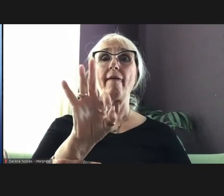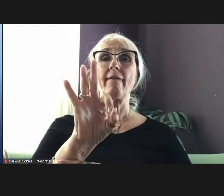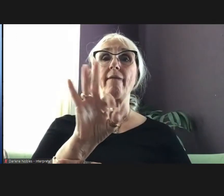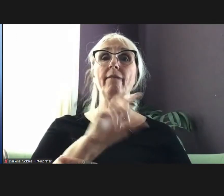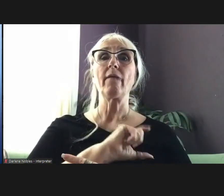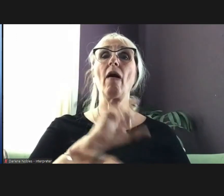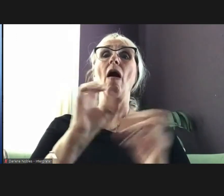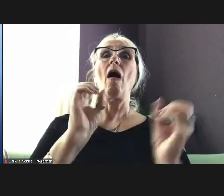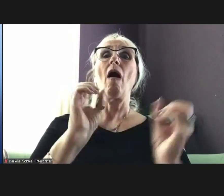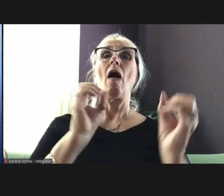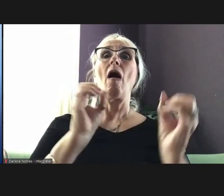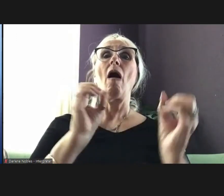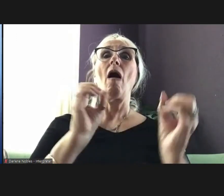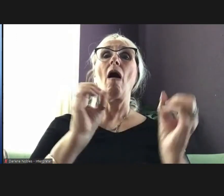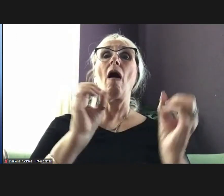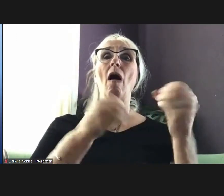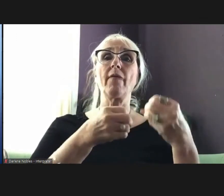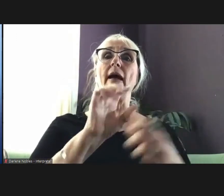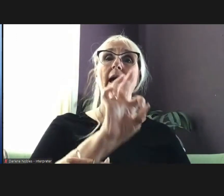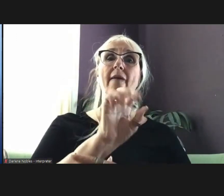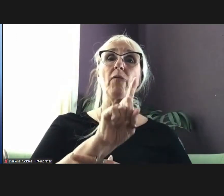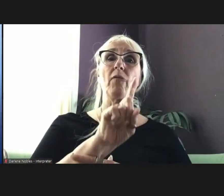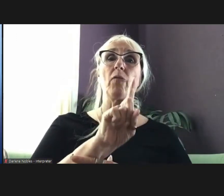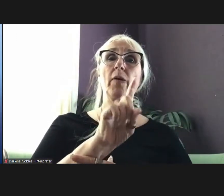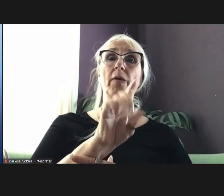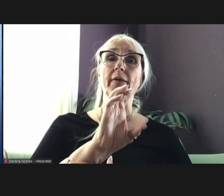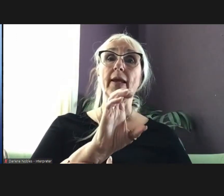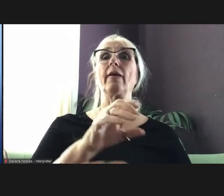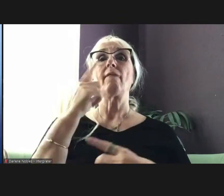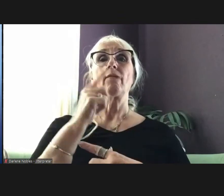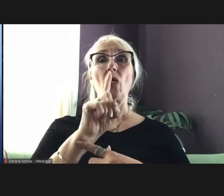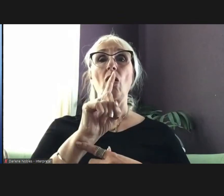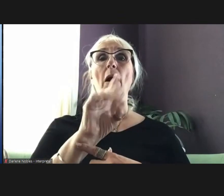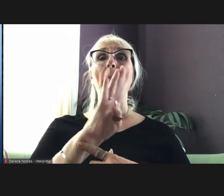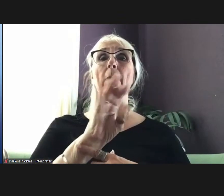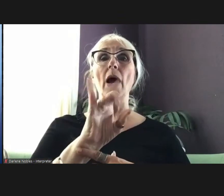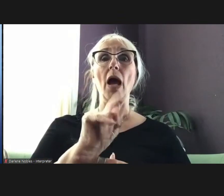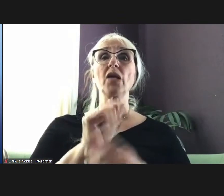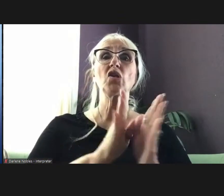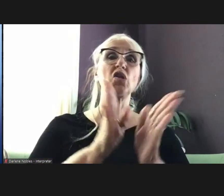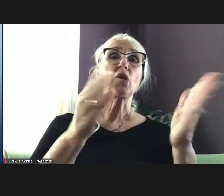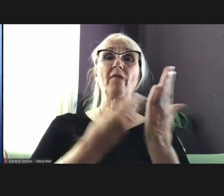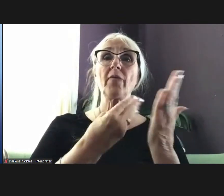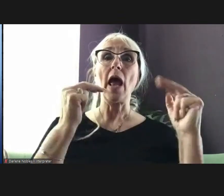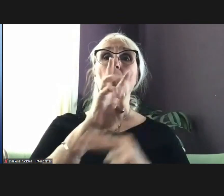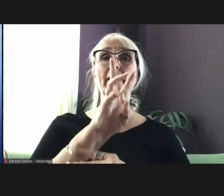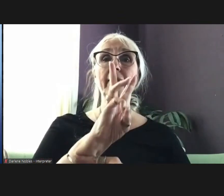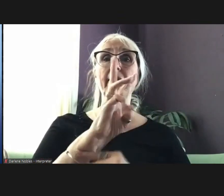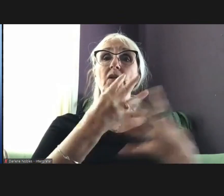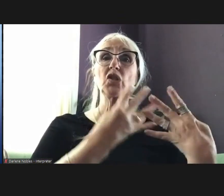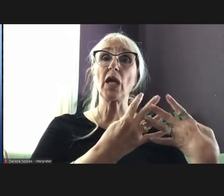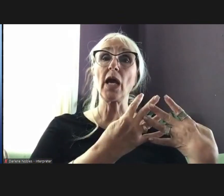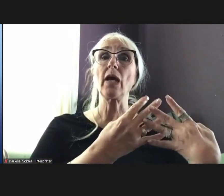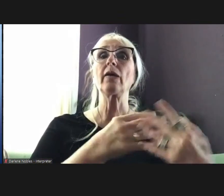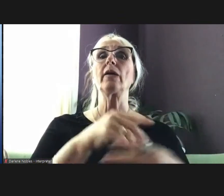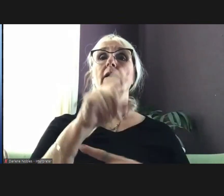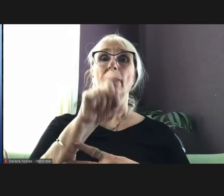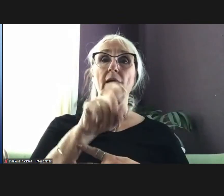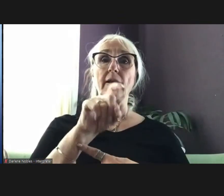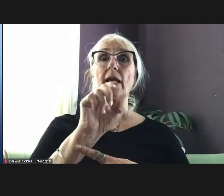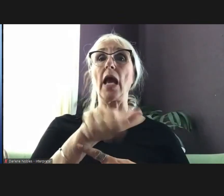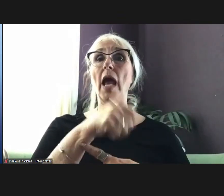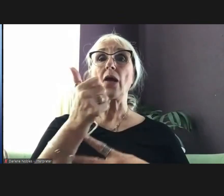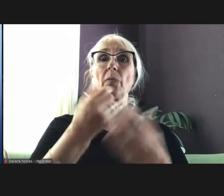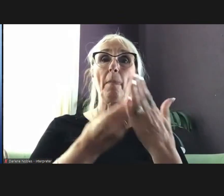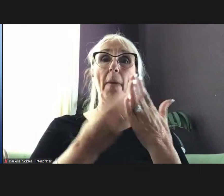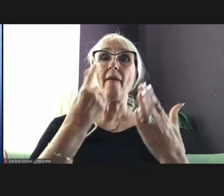F1C, this is a budget amendment in the general fund for the Highway 6 jail, and they are needing an additional amount for